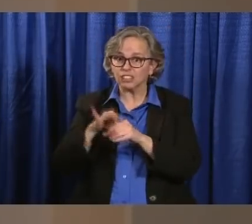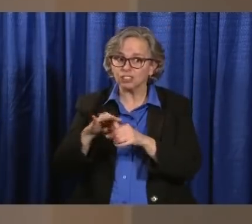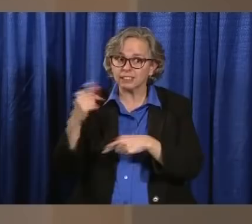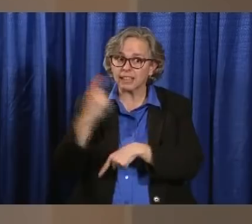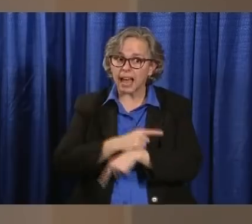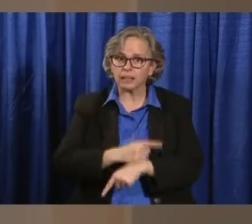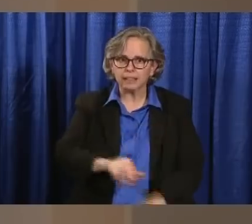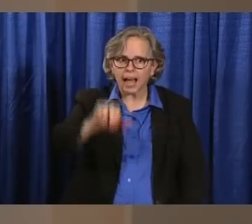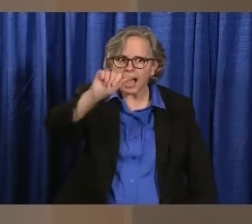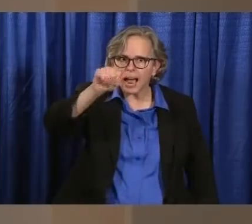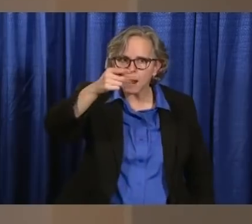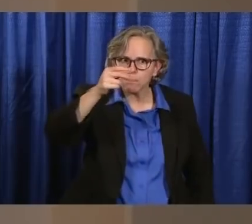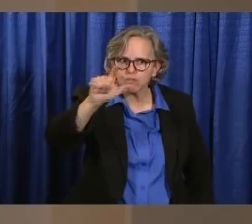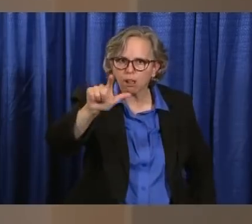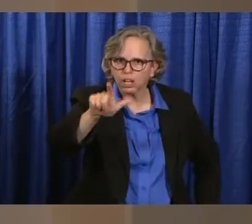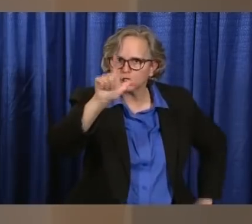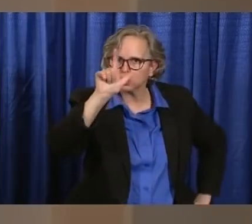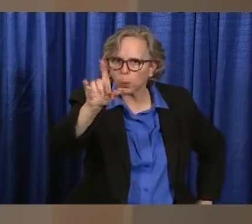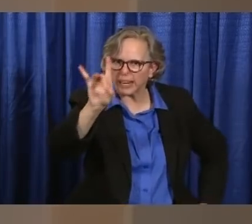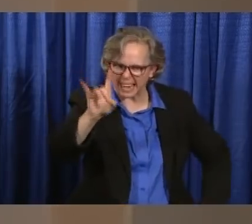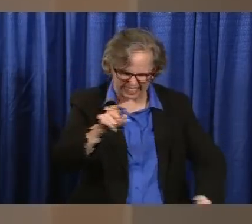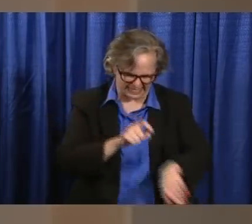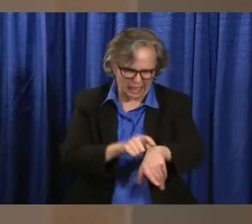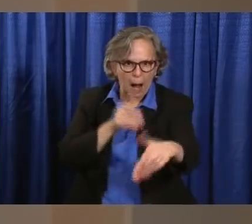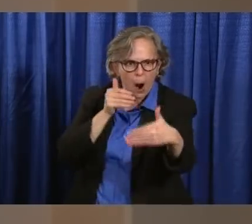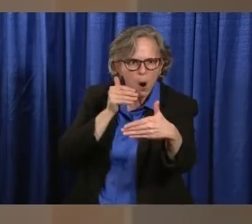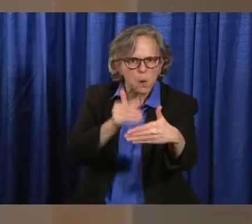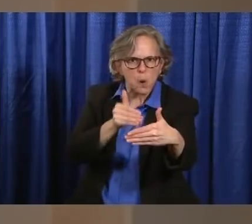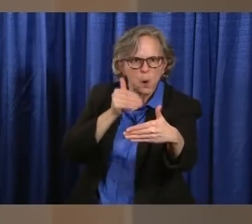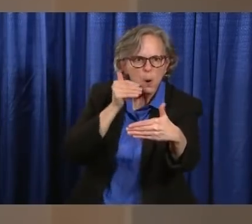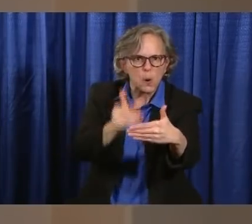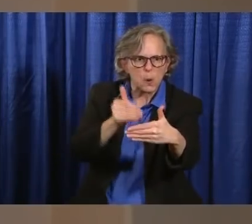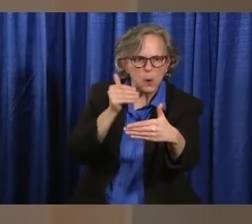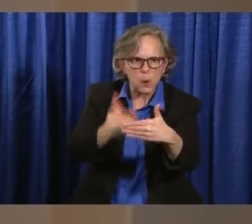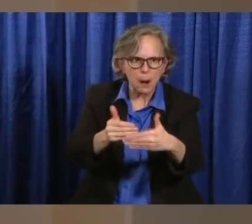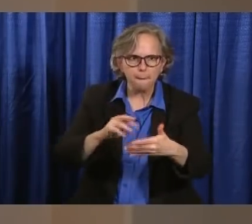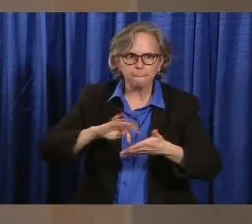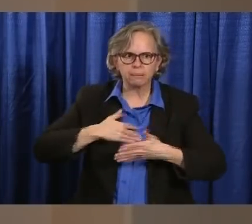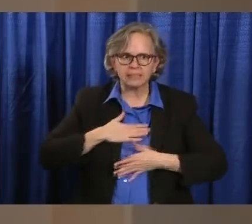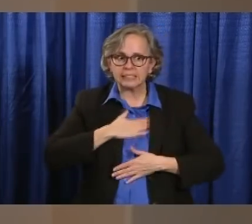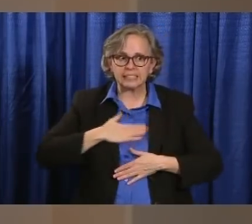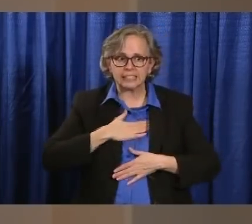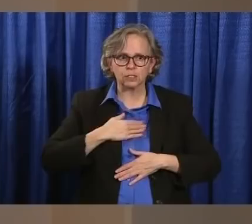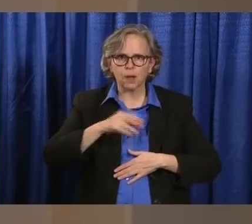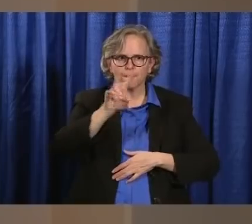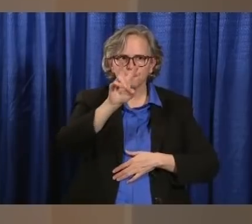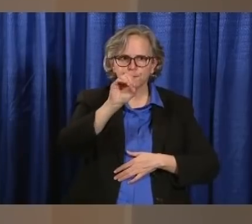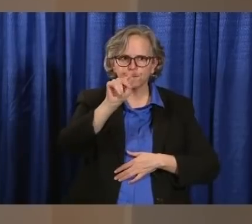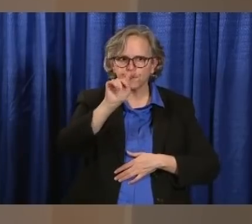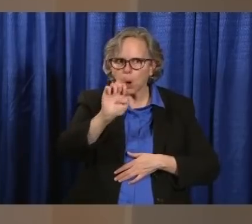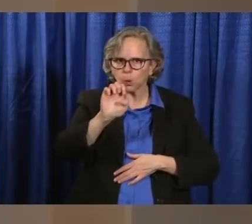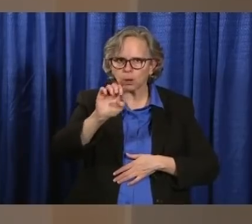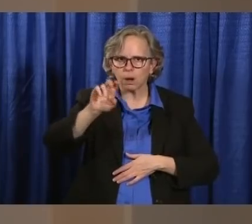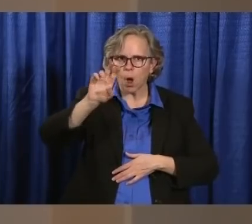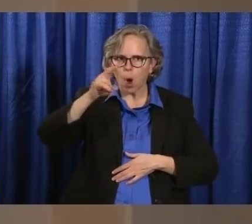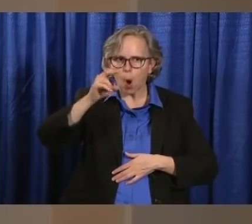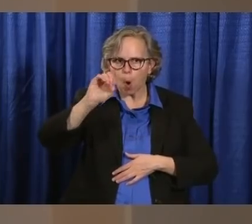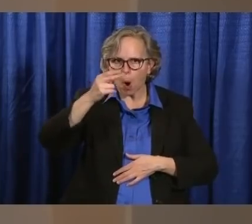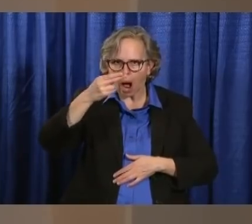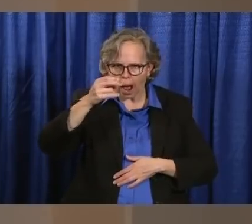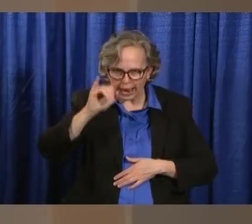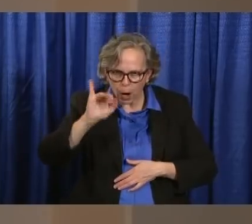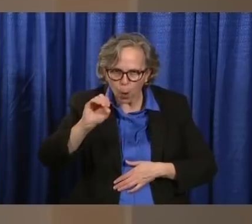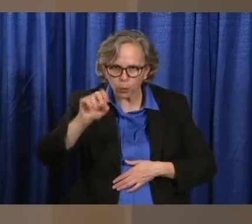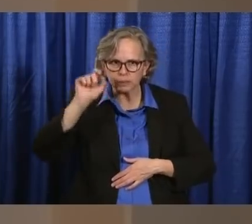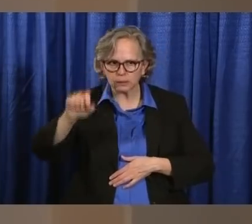28th. Please, if you want to vote, go to voteohio.gov and get your absentee ballot application, or you can